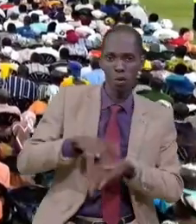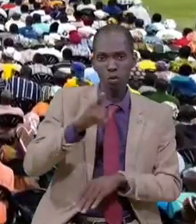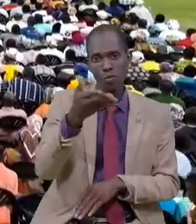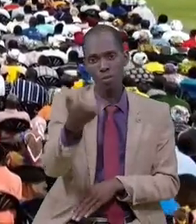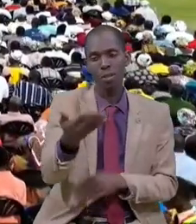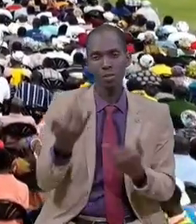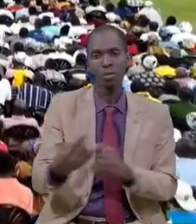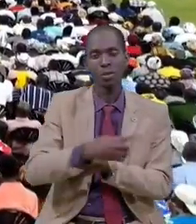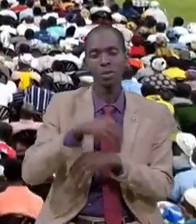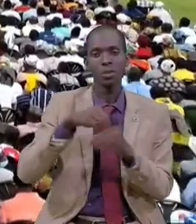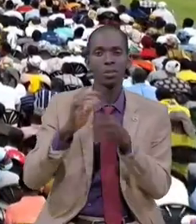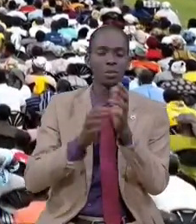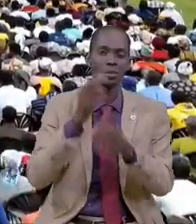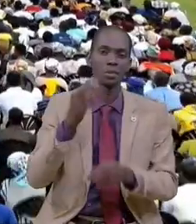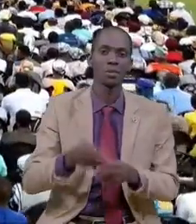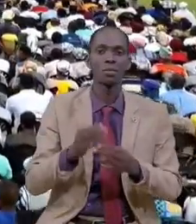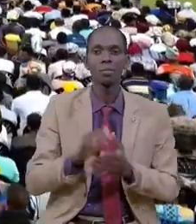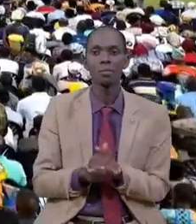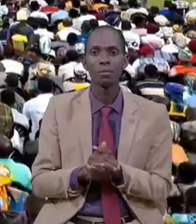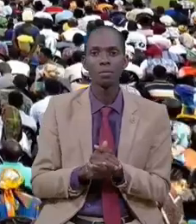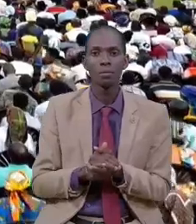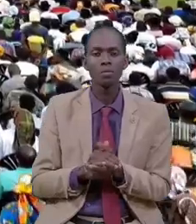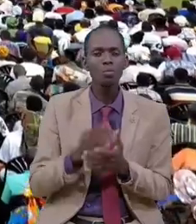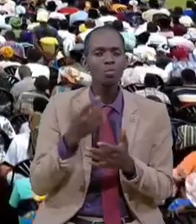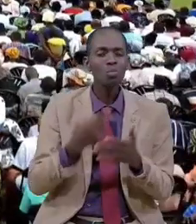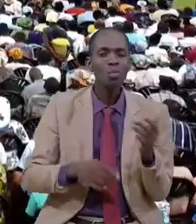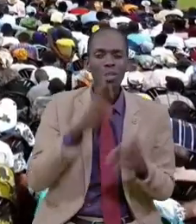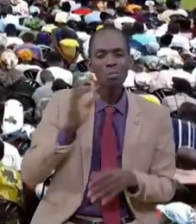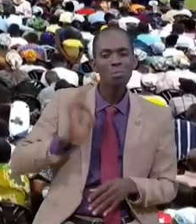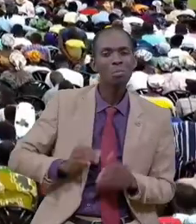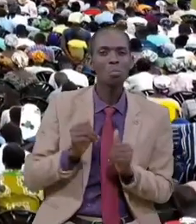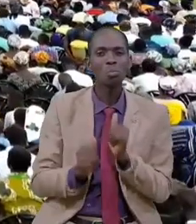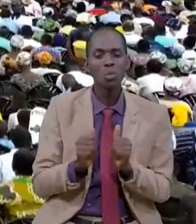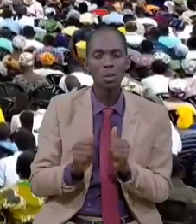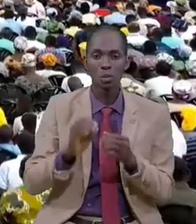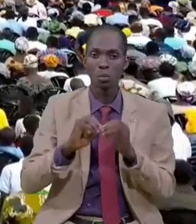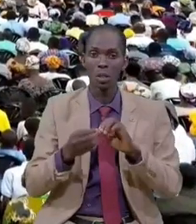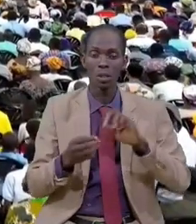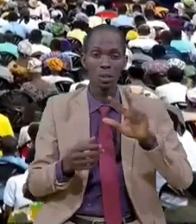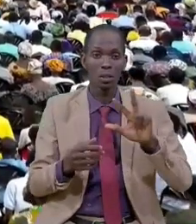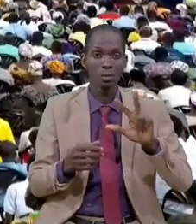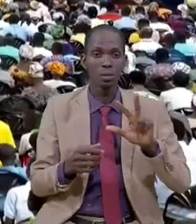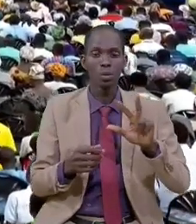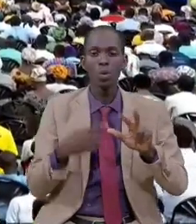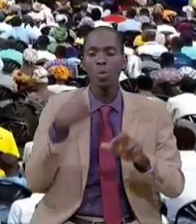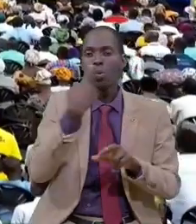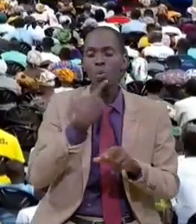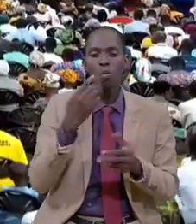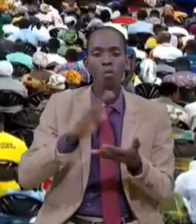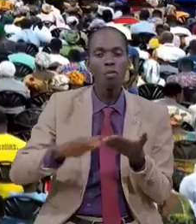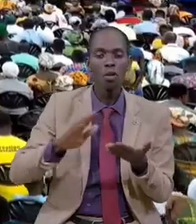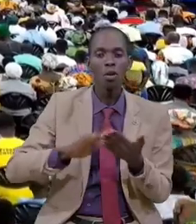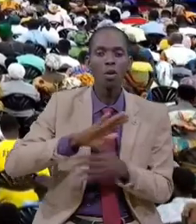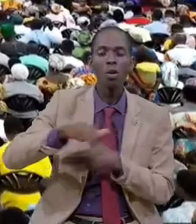today. What are they? Look at verse 3. In verse 3, who forgiveth